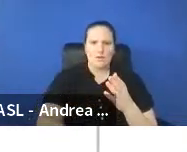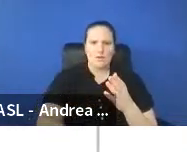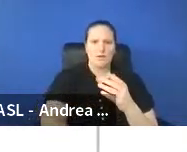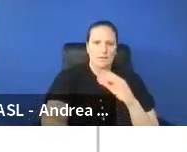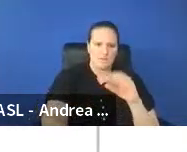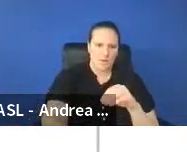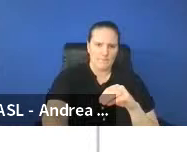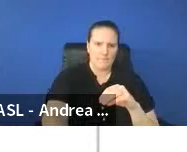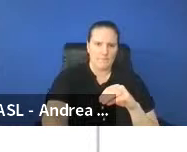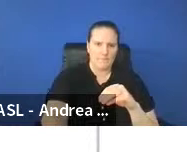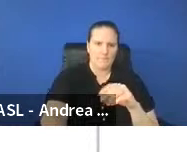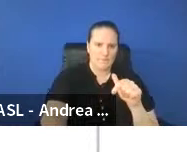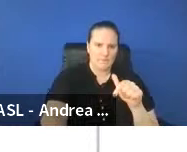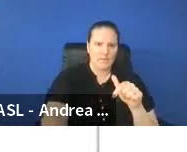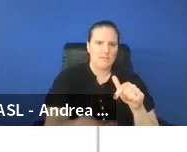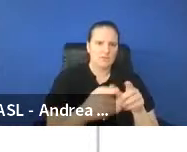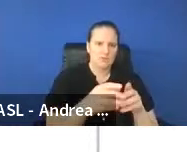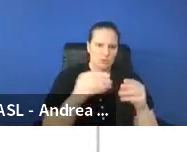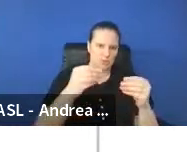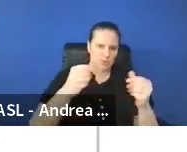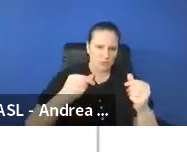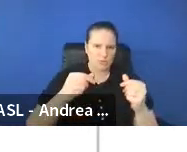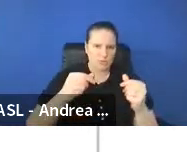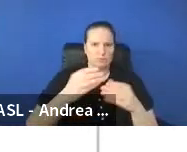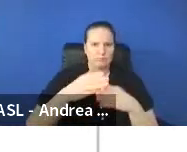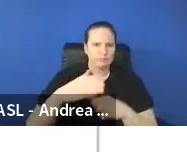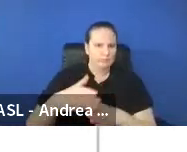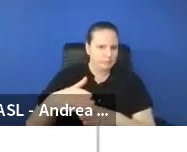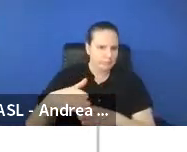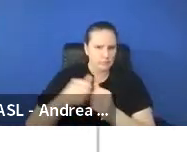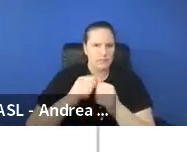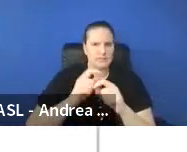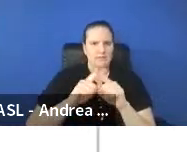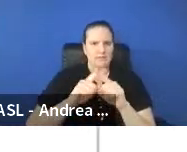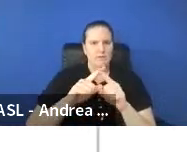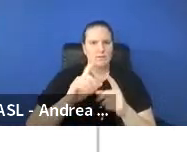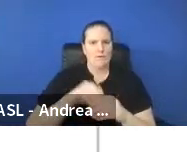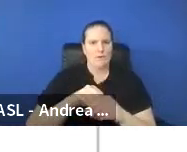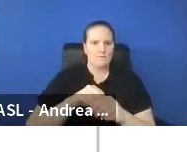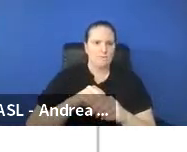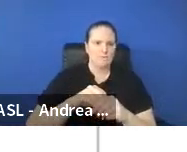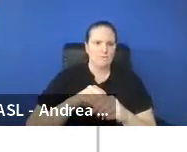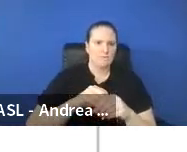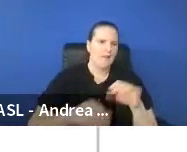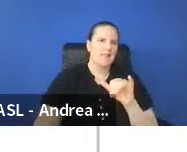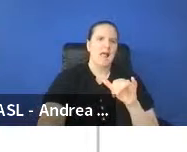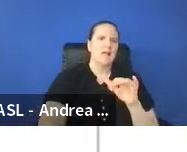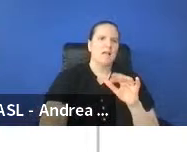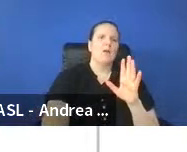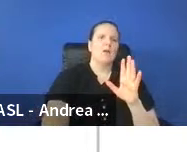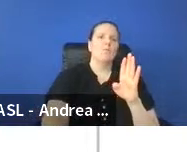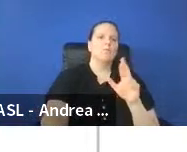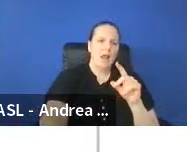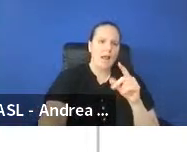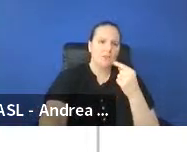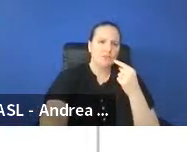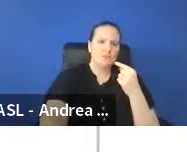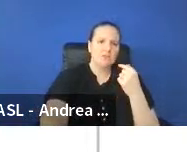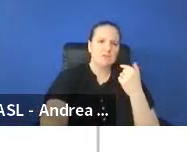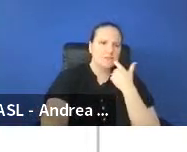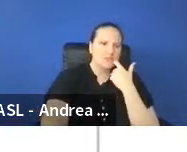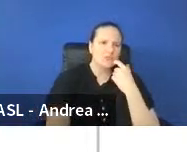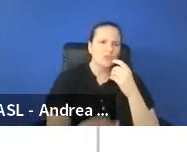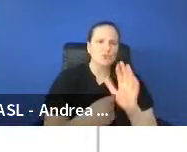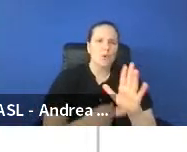multimodal solution. We've broken these down into different components, just like Brad showed earlier in the 3D model for